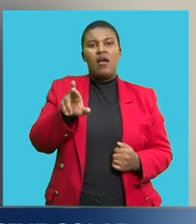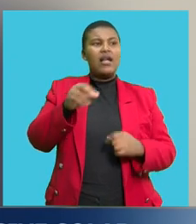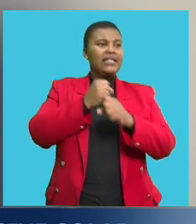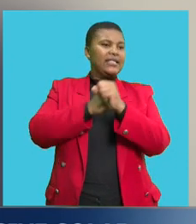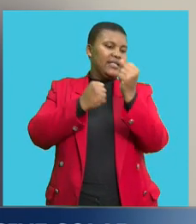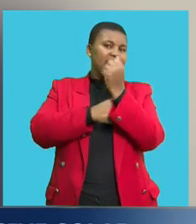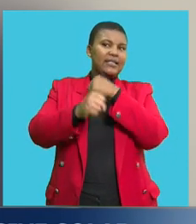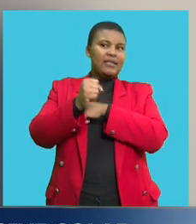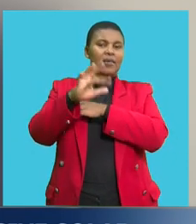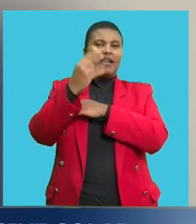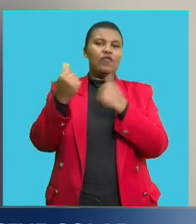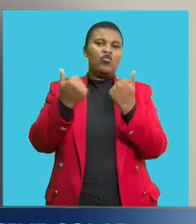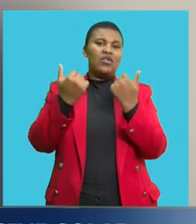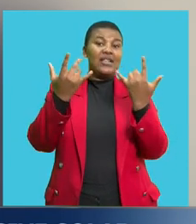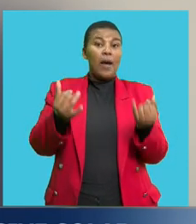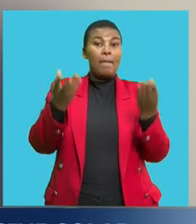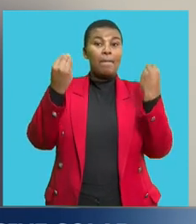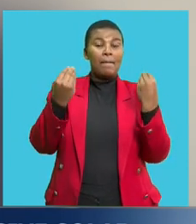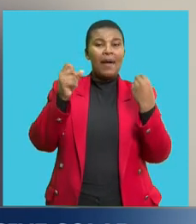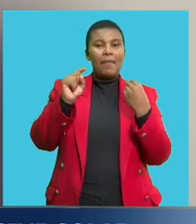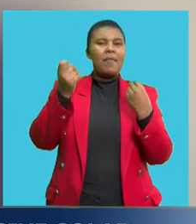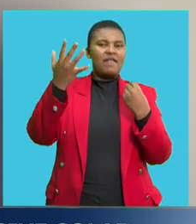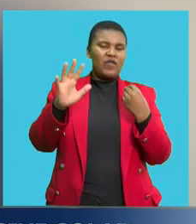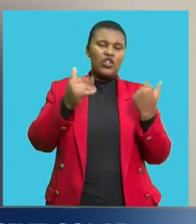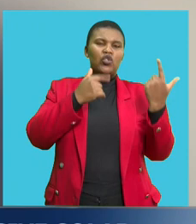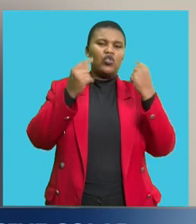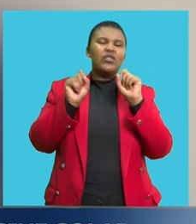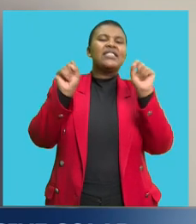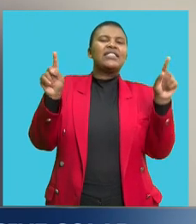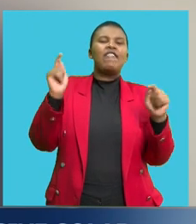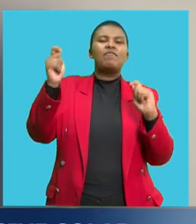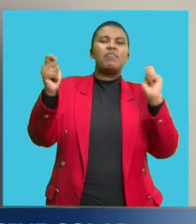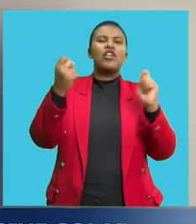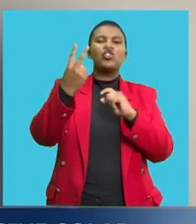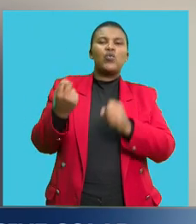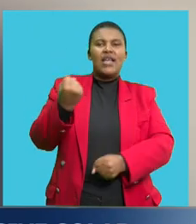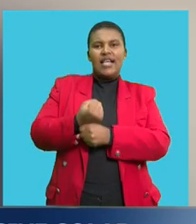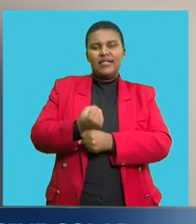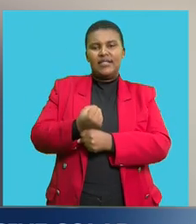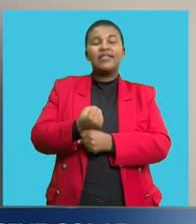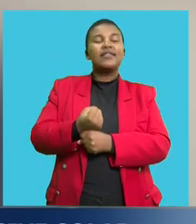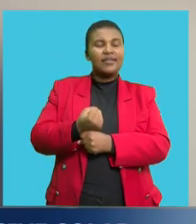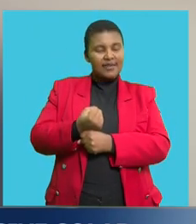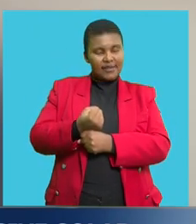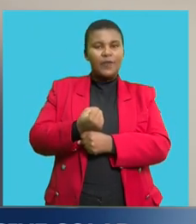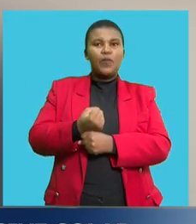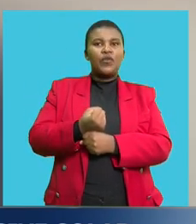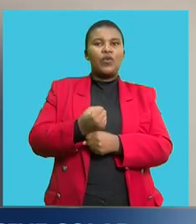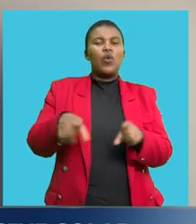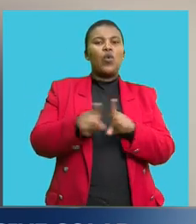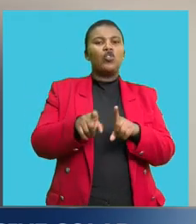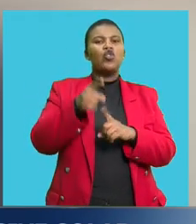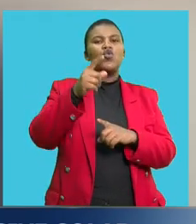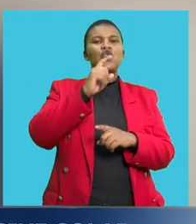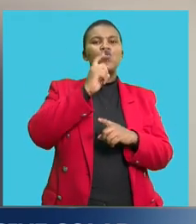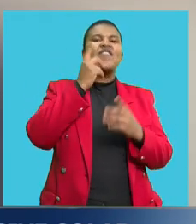of 2 years. So if you get a solar system now, it would have paid itself off by 2 years already. And you'll be receiving free